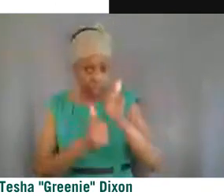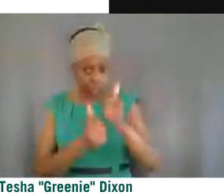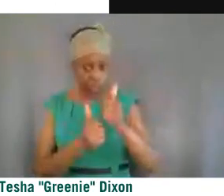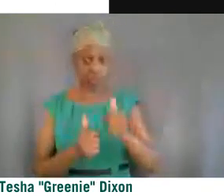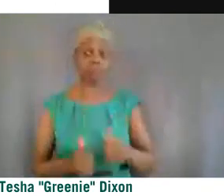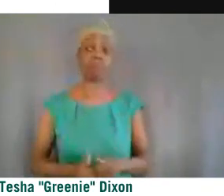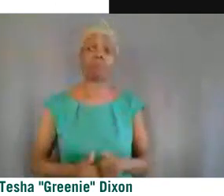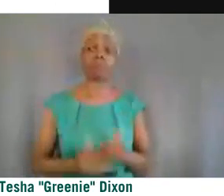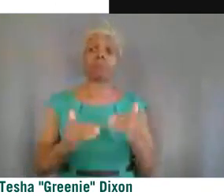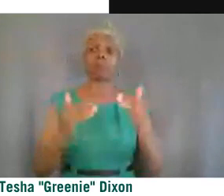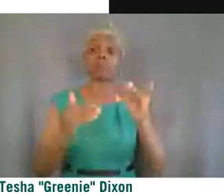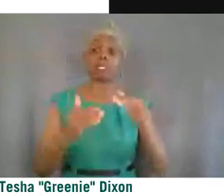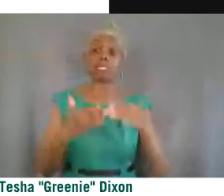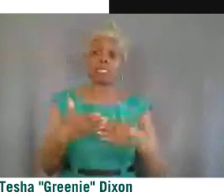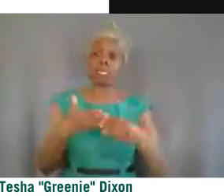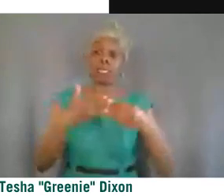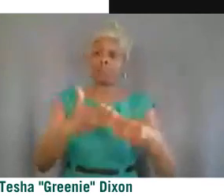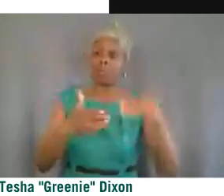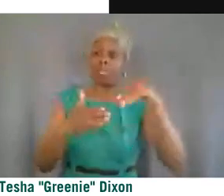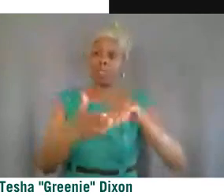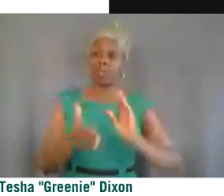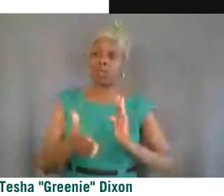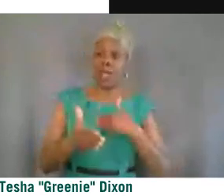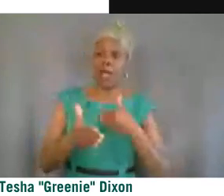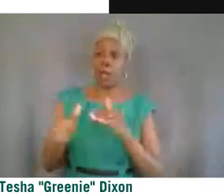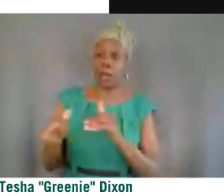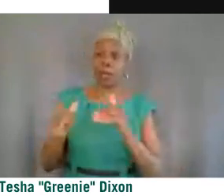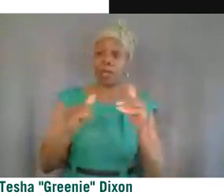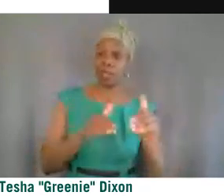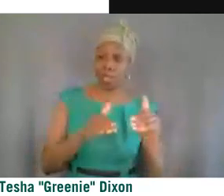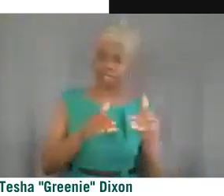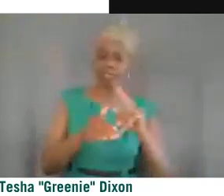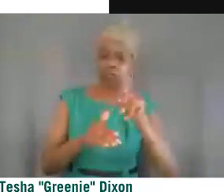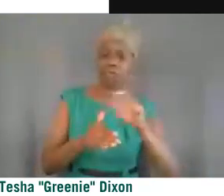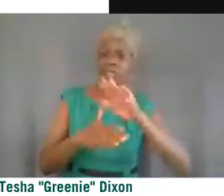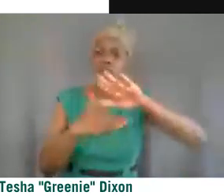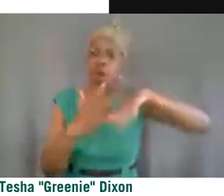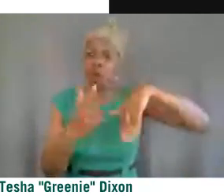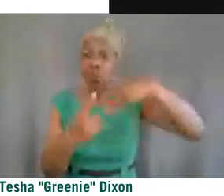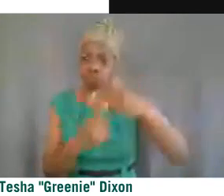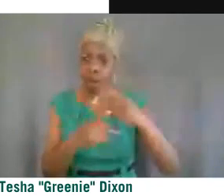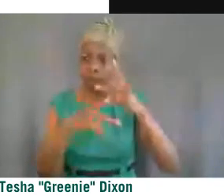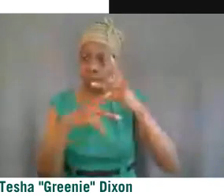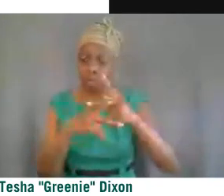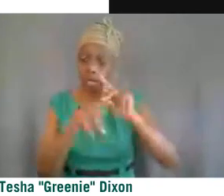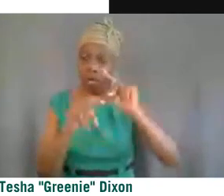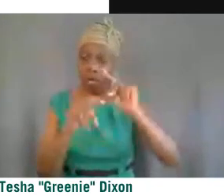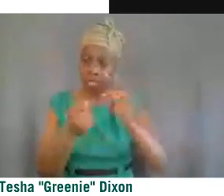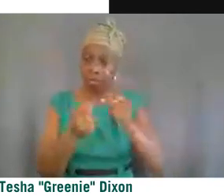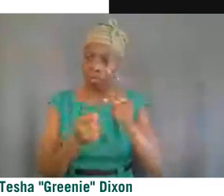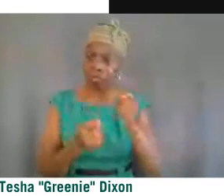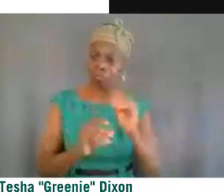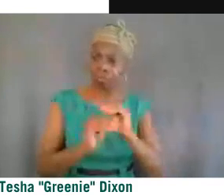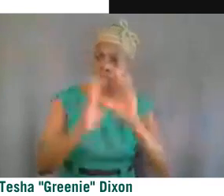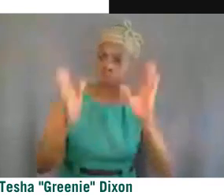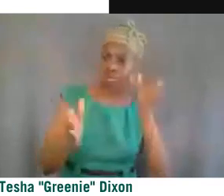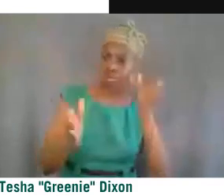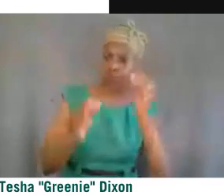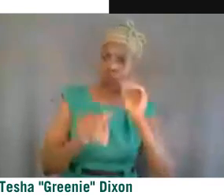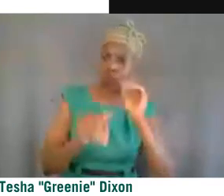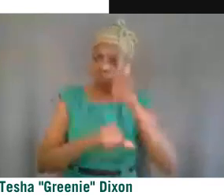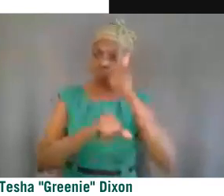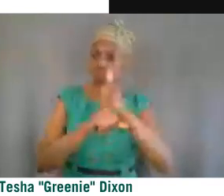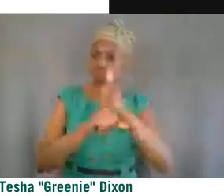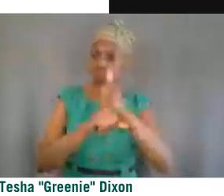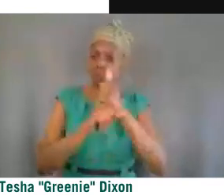sort of leads me into this sort of next question around the care team, because obviously developing a care team and having that team strong